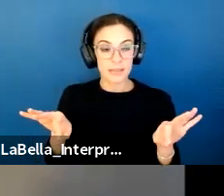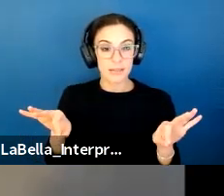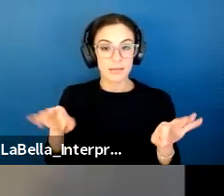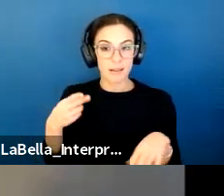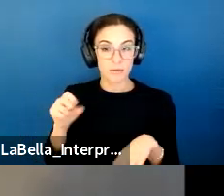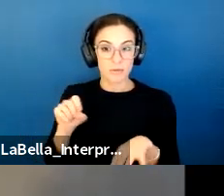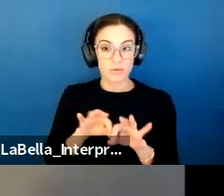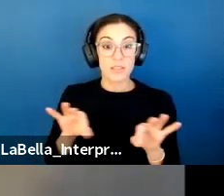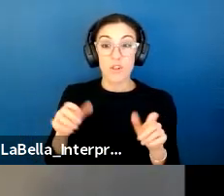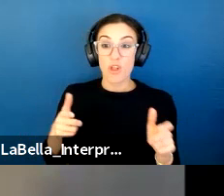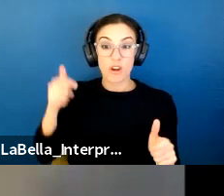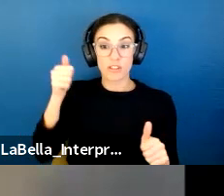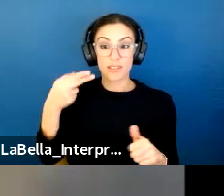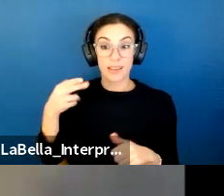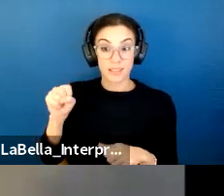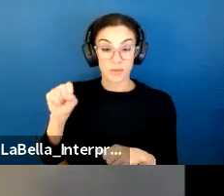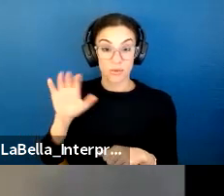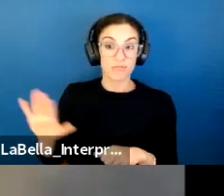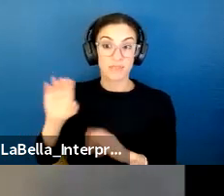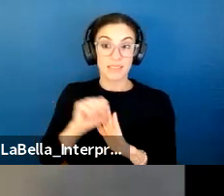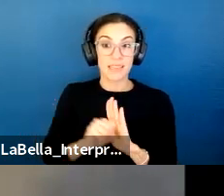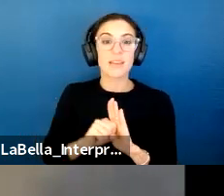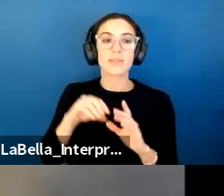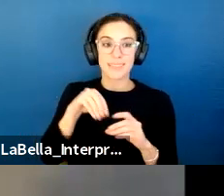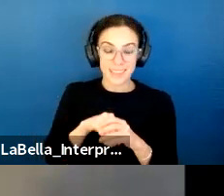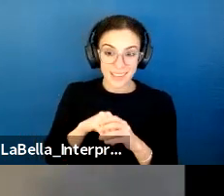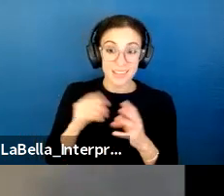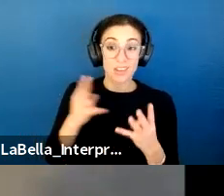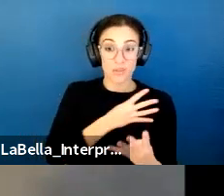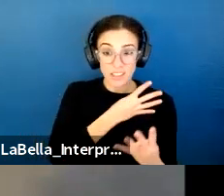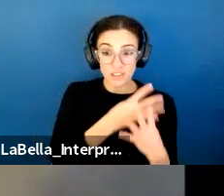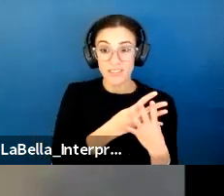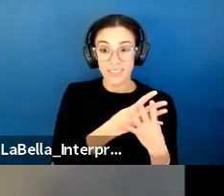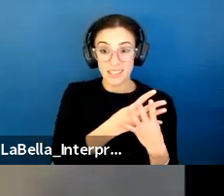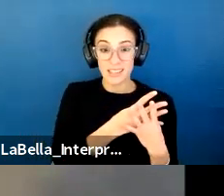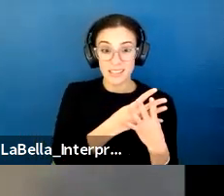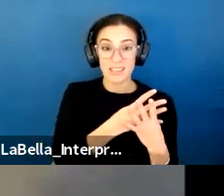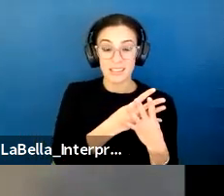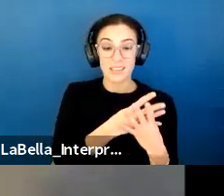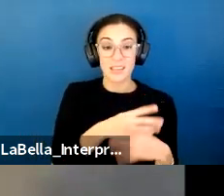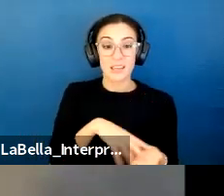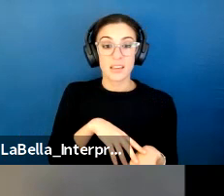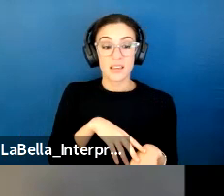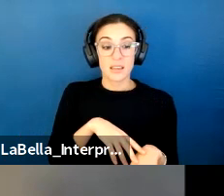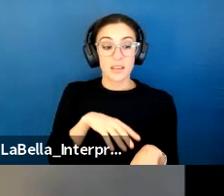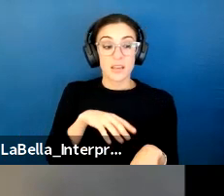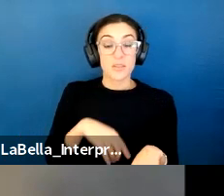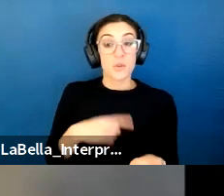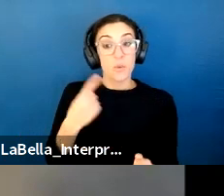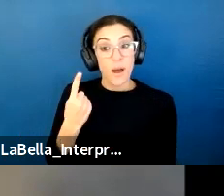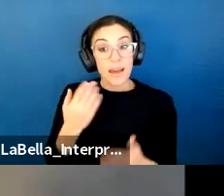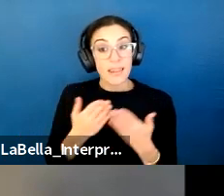largest high school in the state is in the correctional facility. The one thing that I